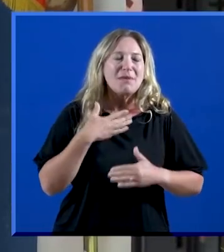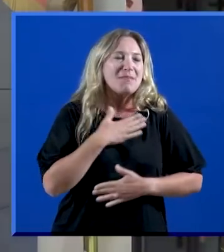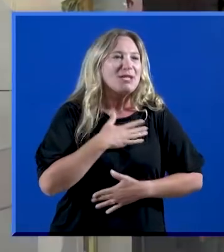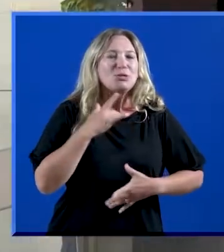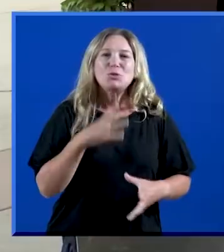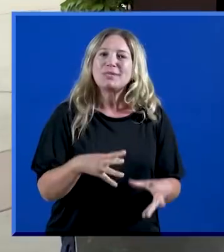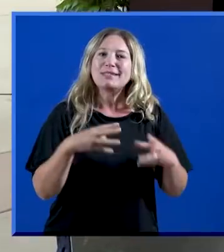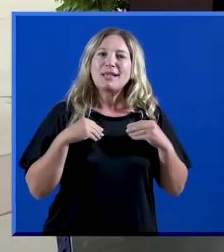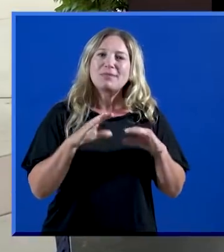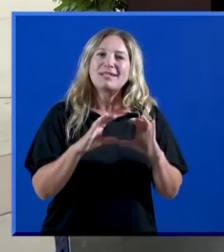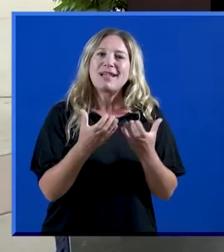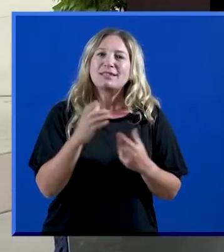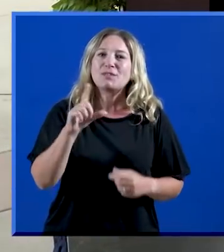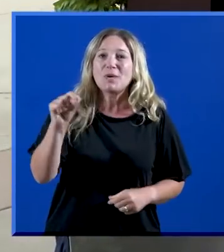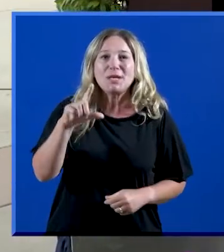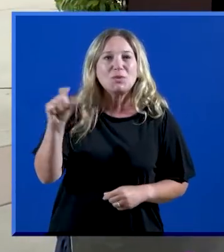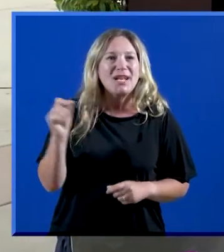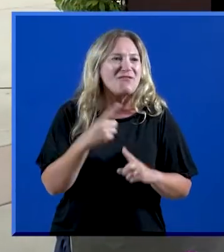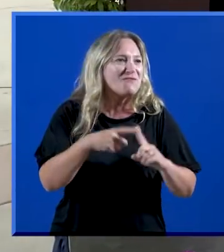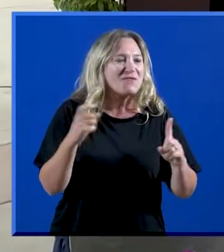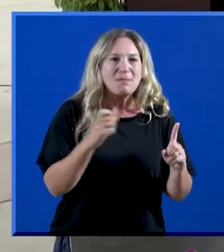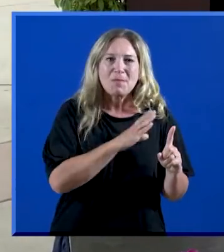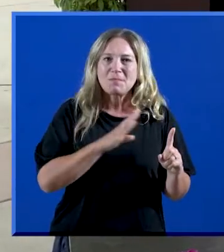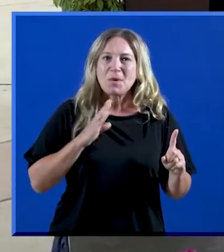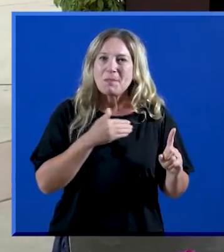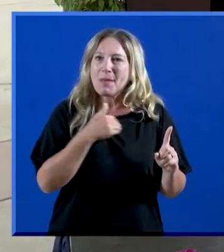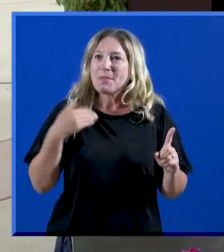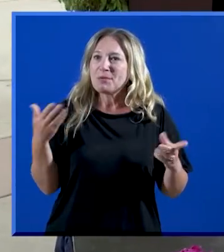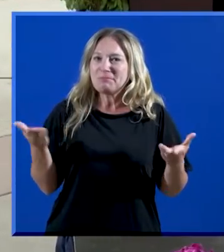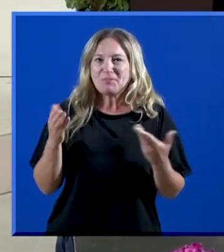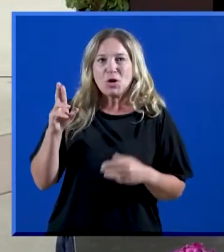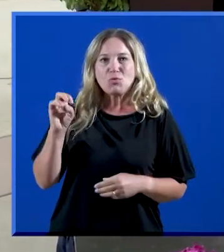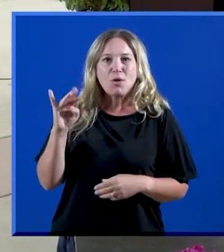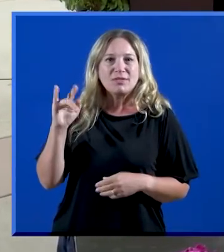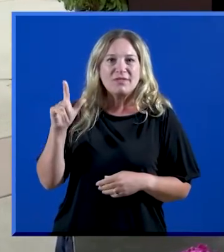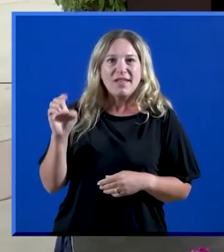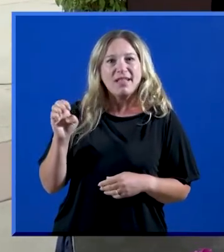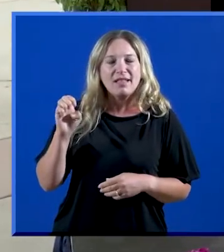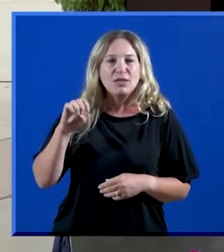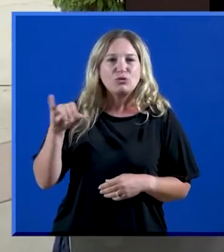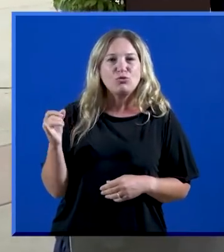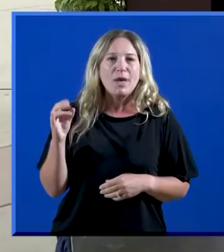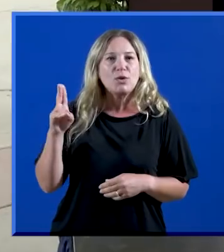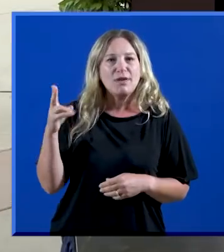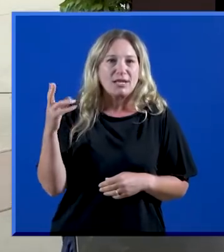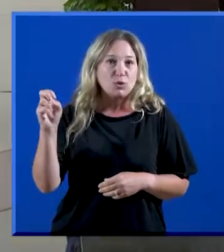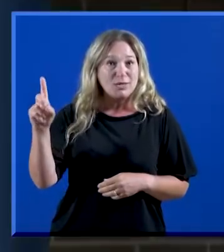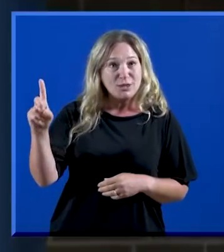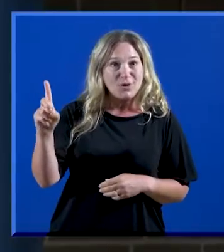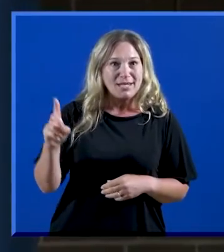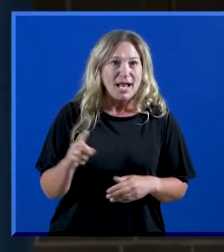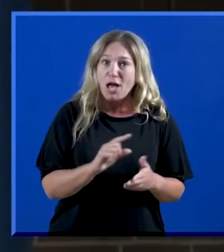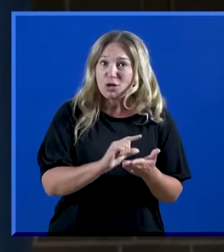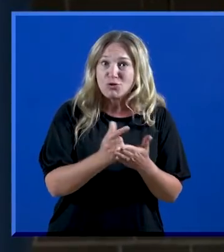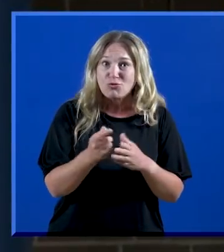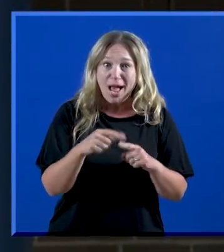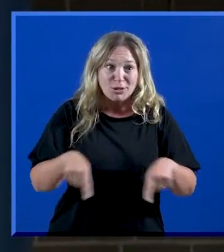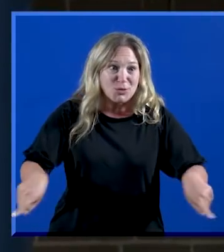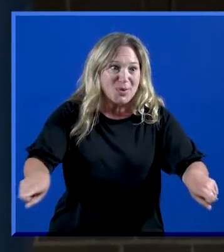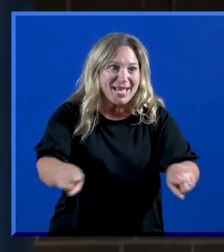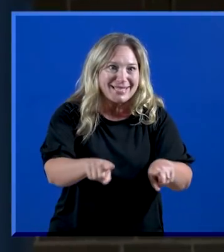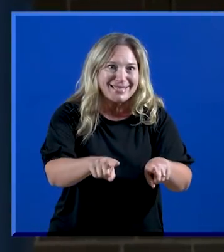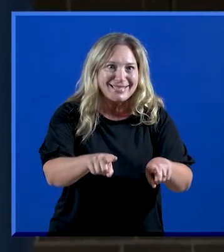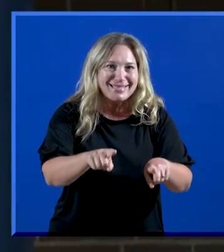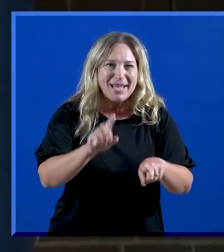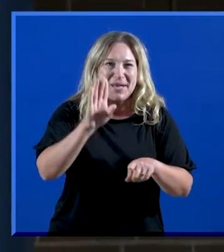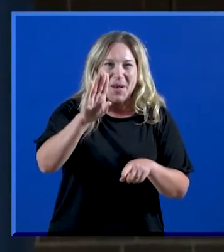the class of 2020 on the behalf of the board members of the Roseville Joint Union High School District. Graduates, please